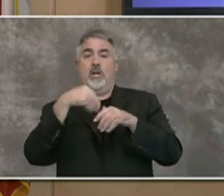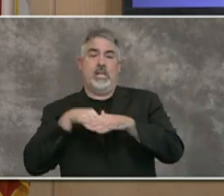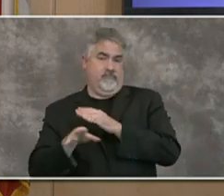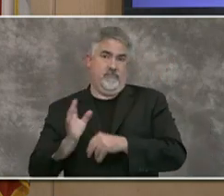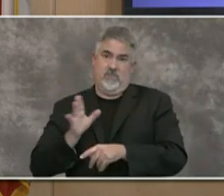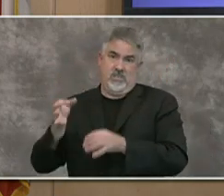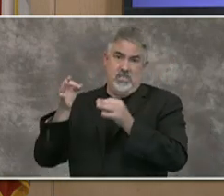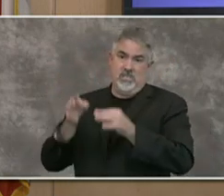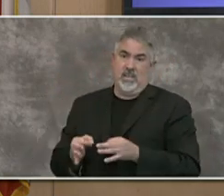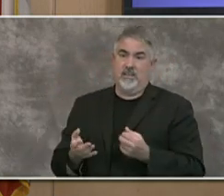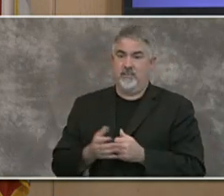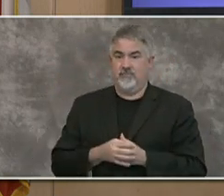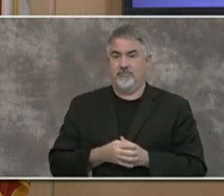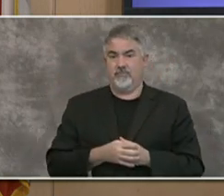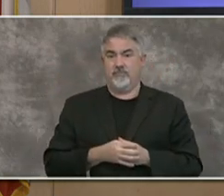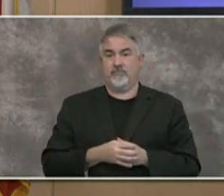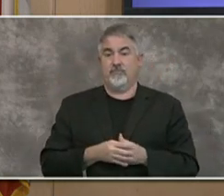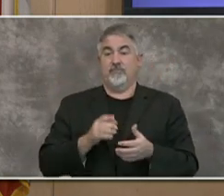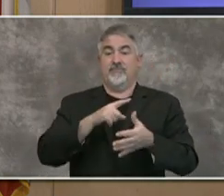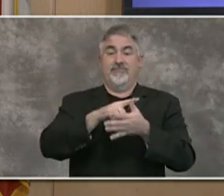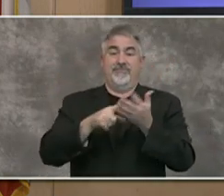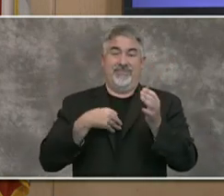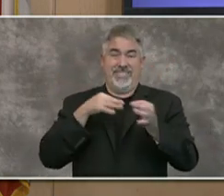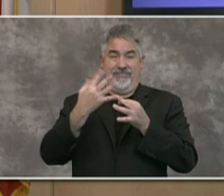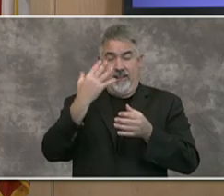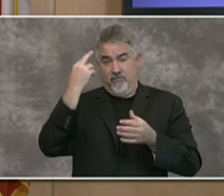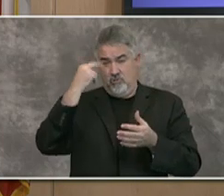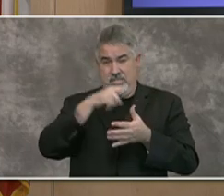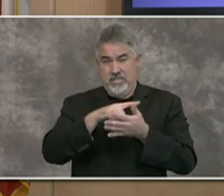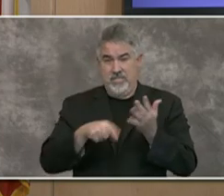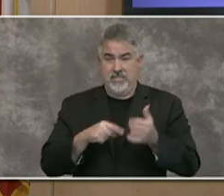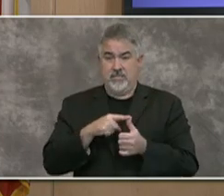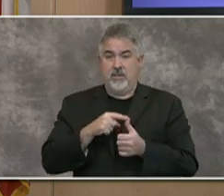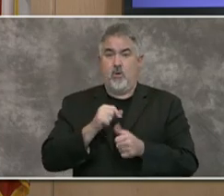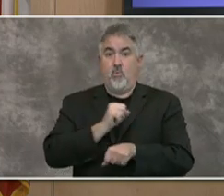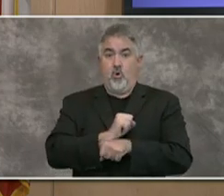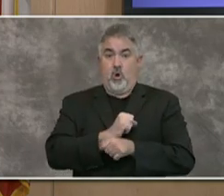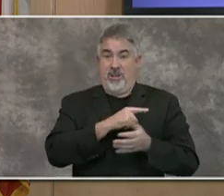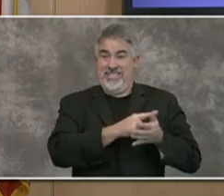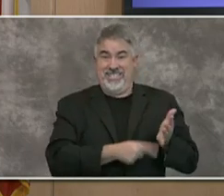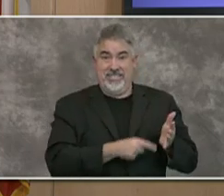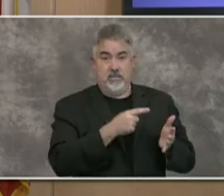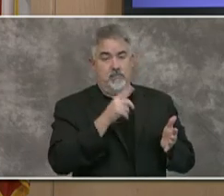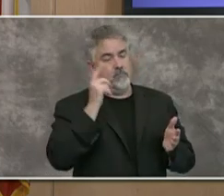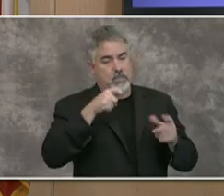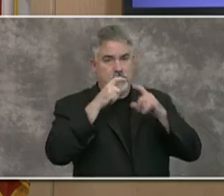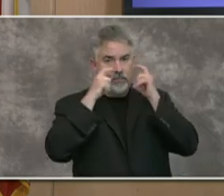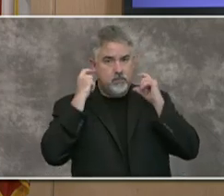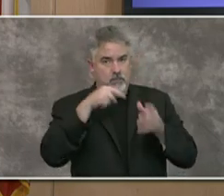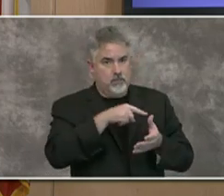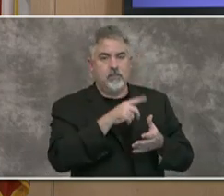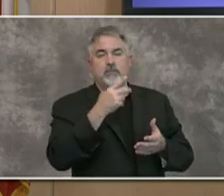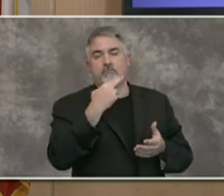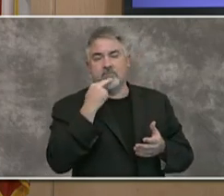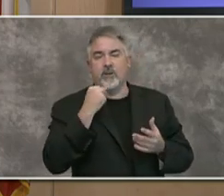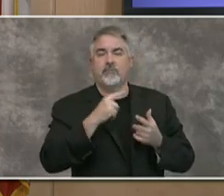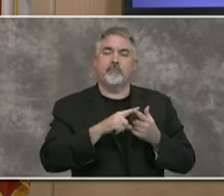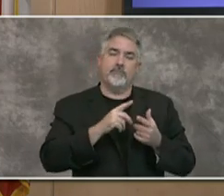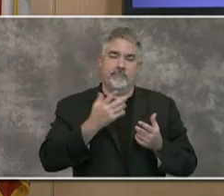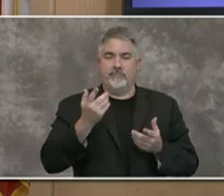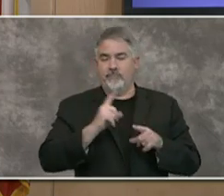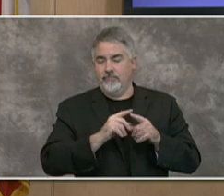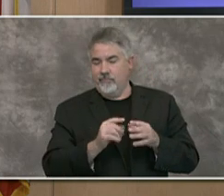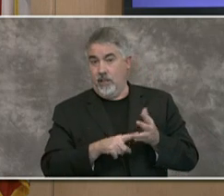5 entities, they must wear a face covering as a part of their work. But we are strongly recommending